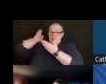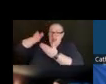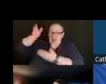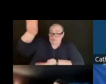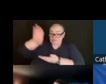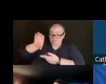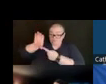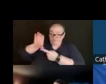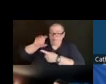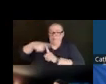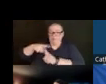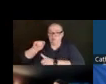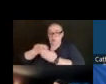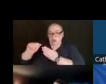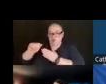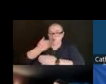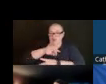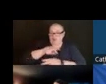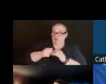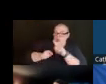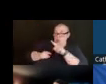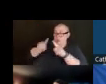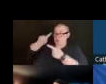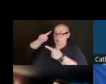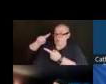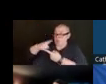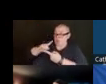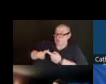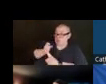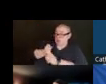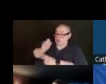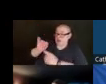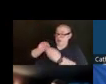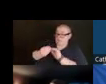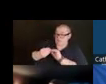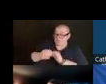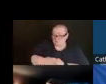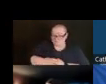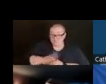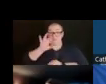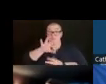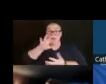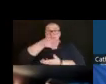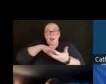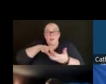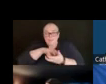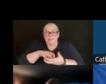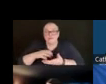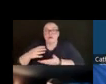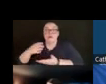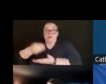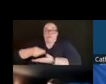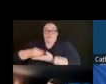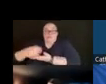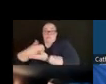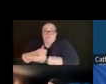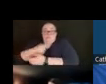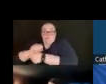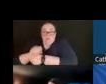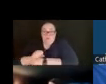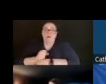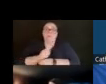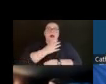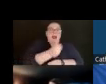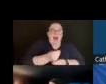And that is looking at a combination of earned and unearned income. Obviously, if Johnny makes a ton of money, he may work himself